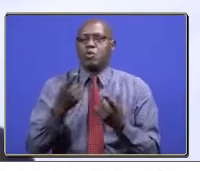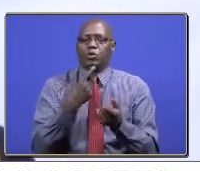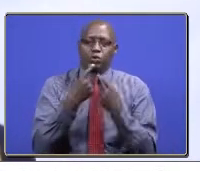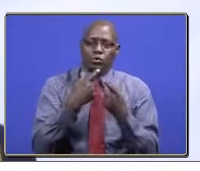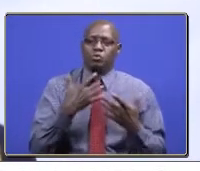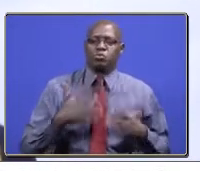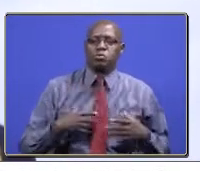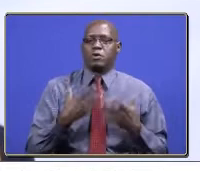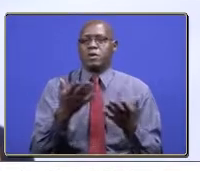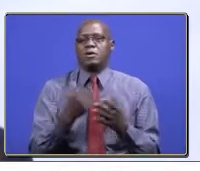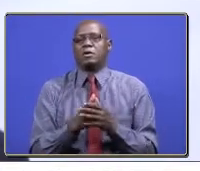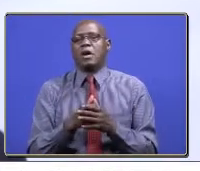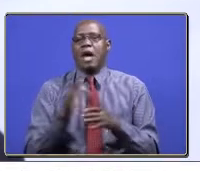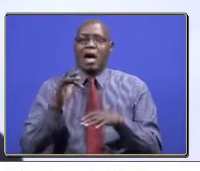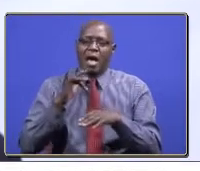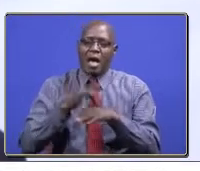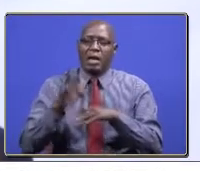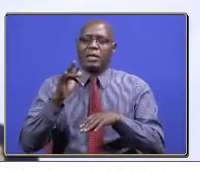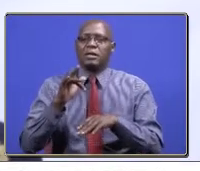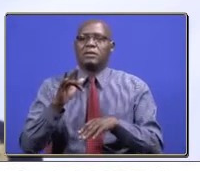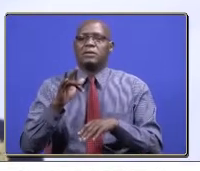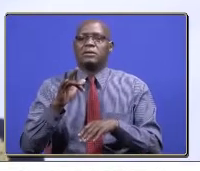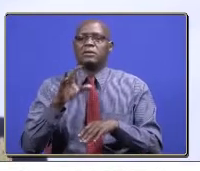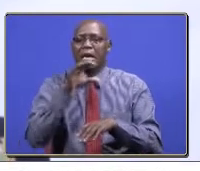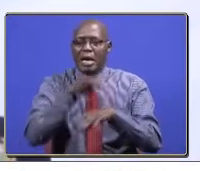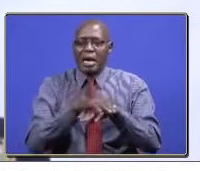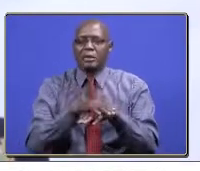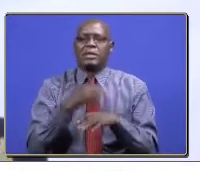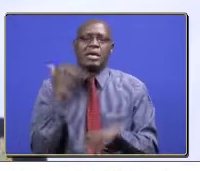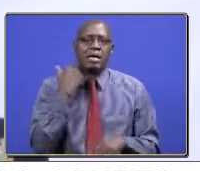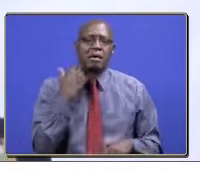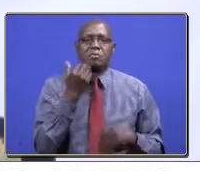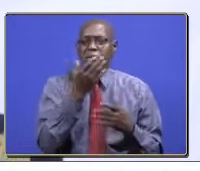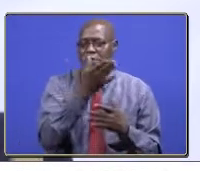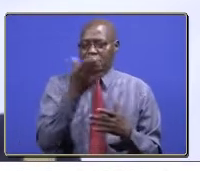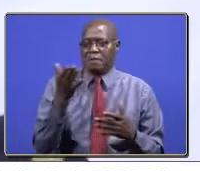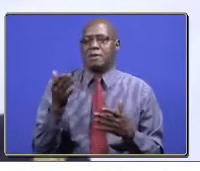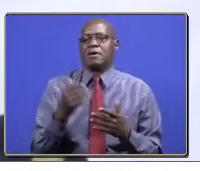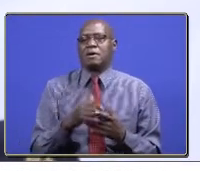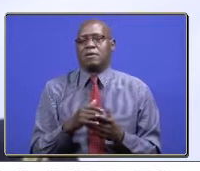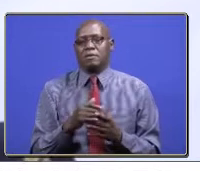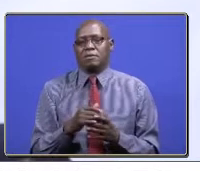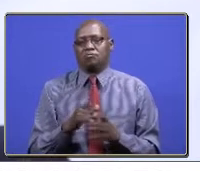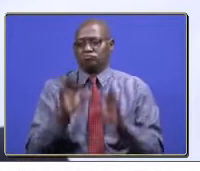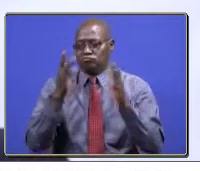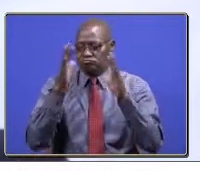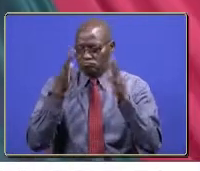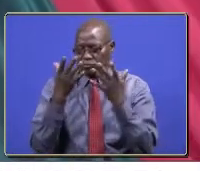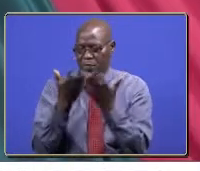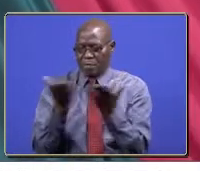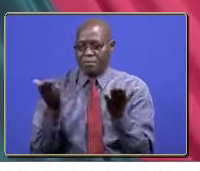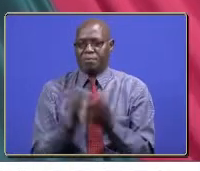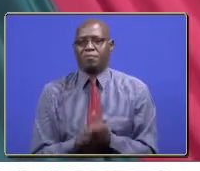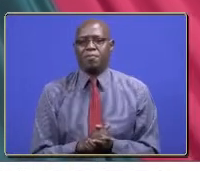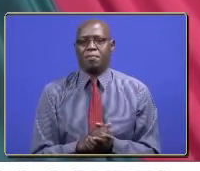of crime is done. And that's why we have order in this country. Nikipigie makofi. It's